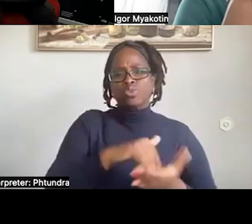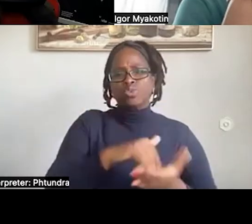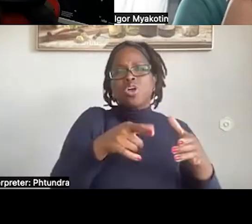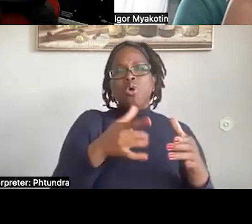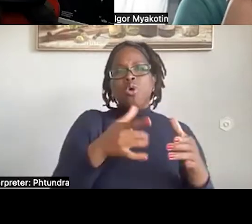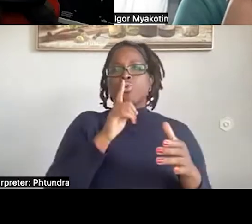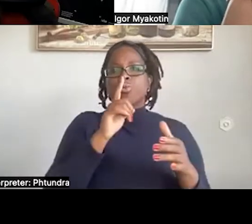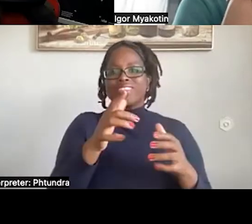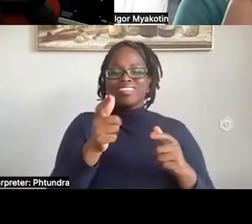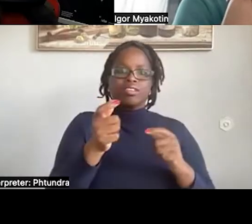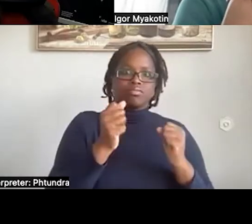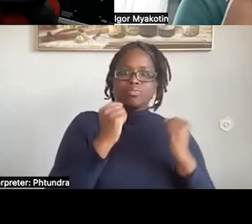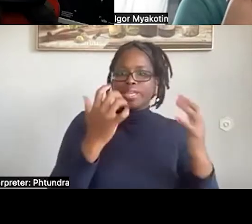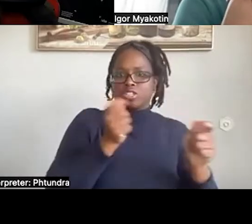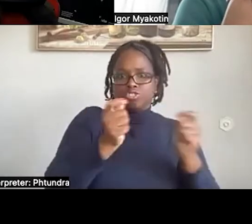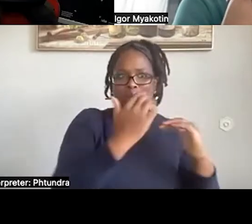done. And